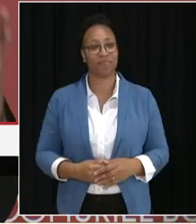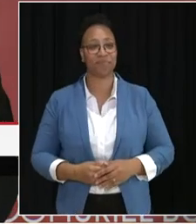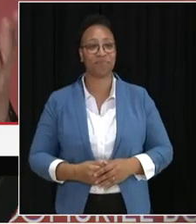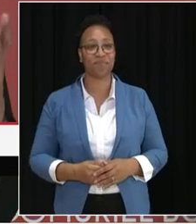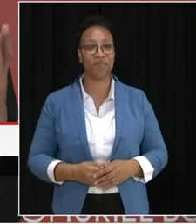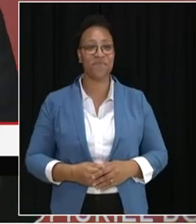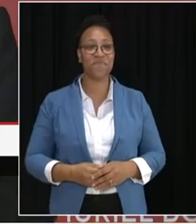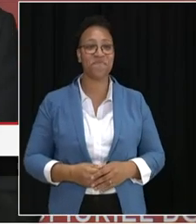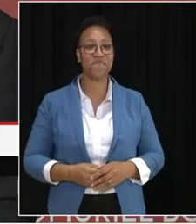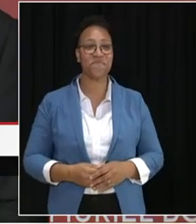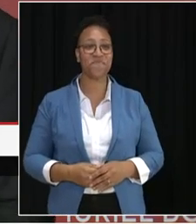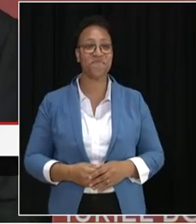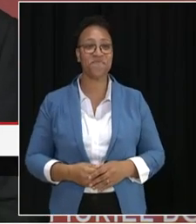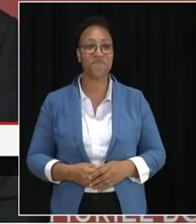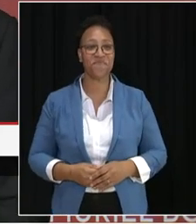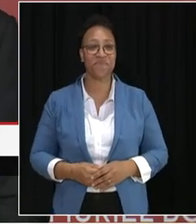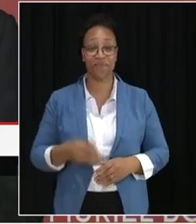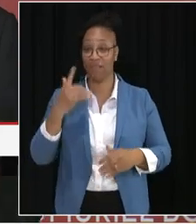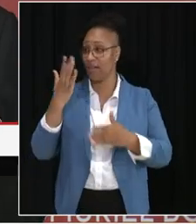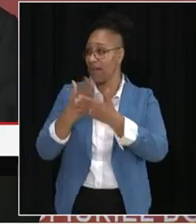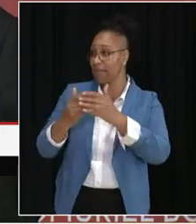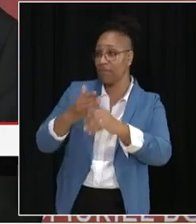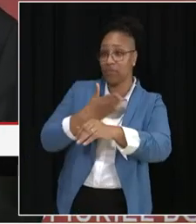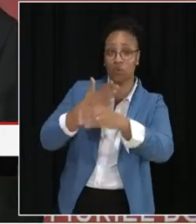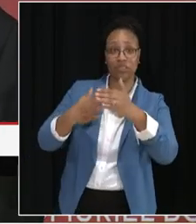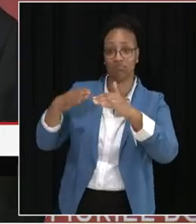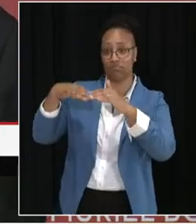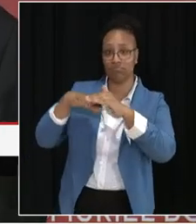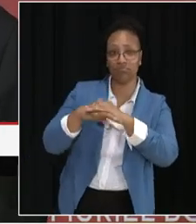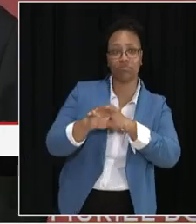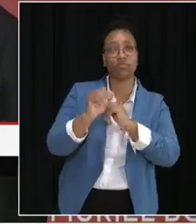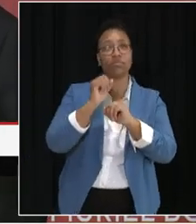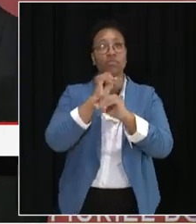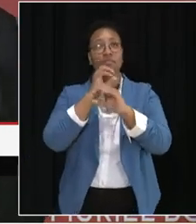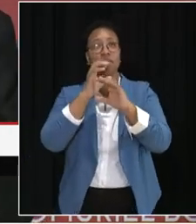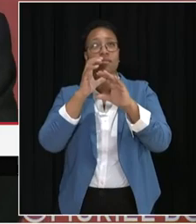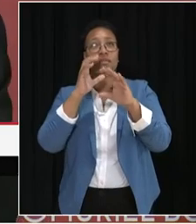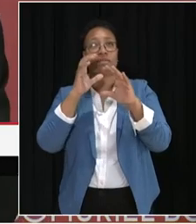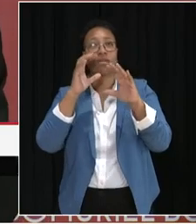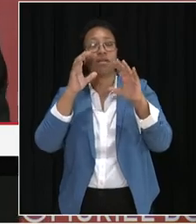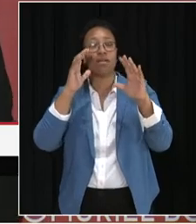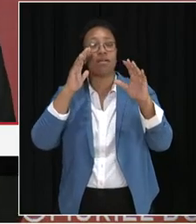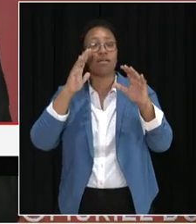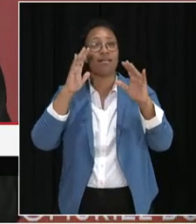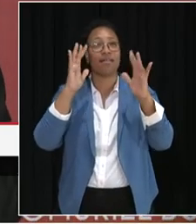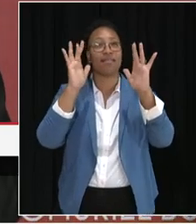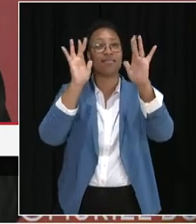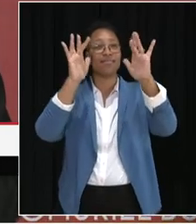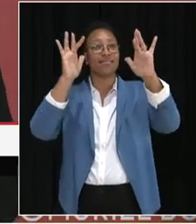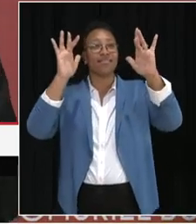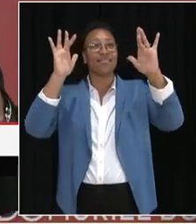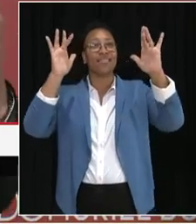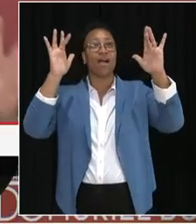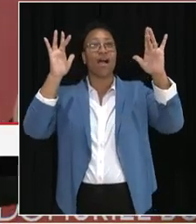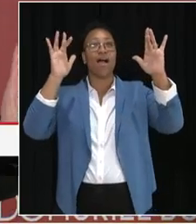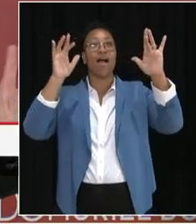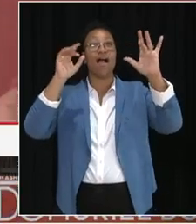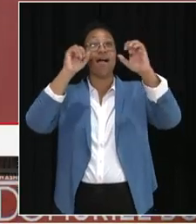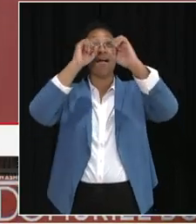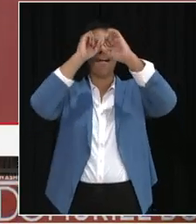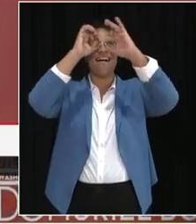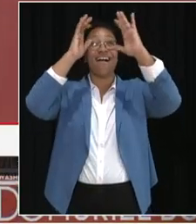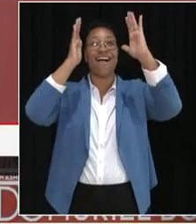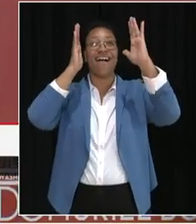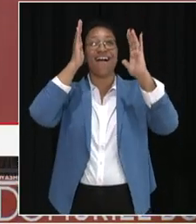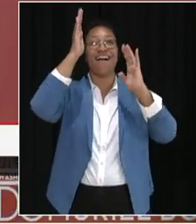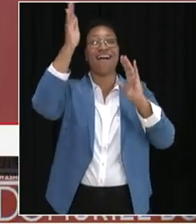hall that sounds great, you're going to play better because the hall speaks to you. And these spaces